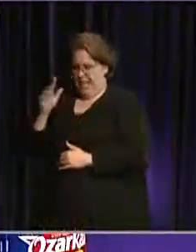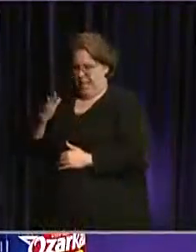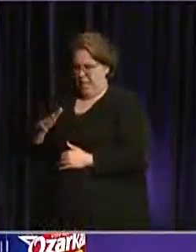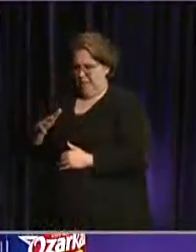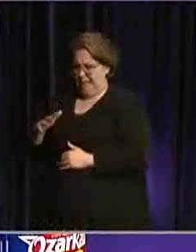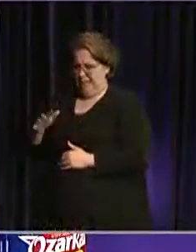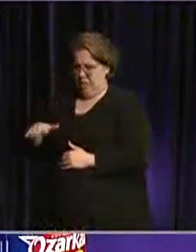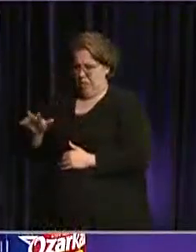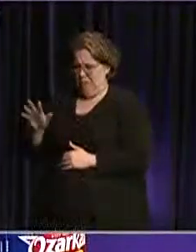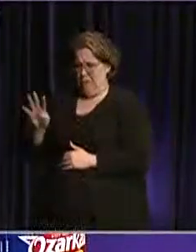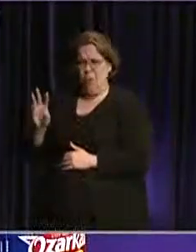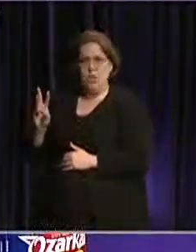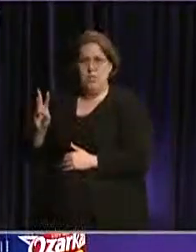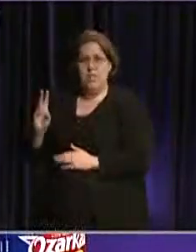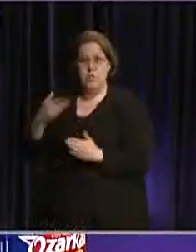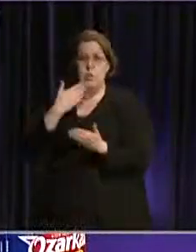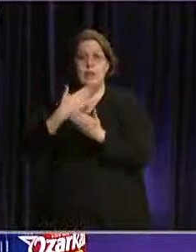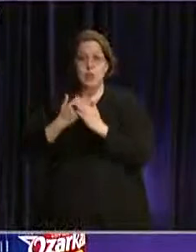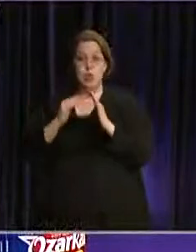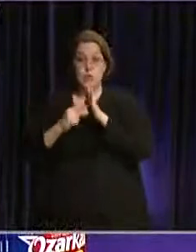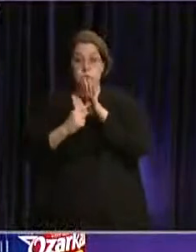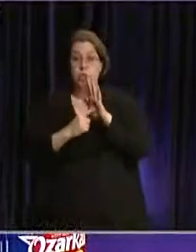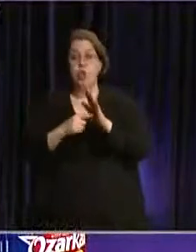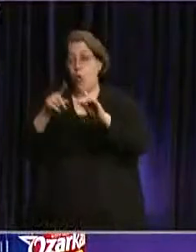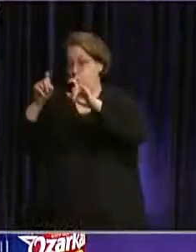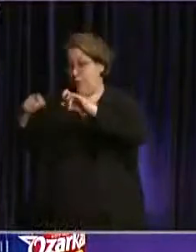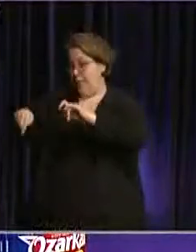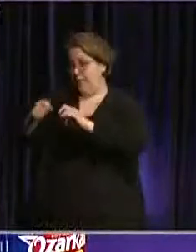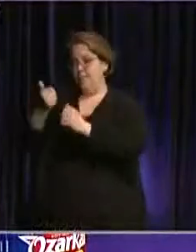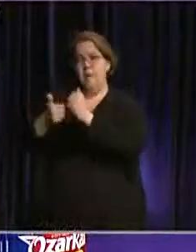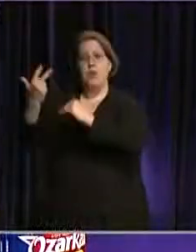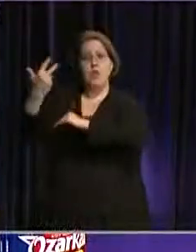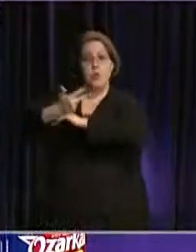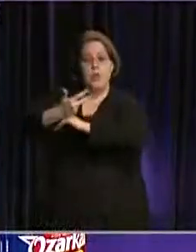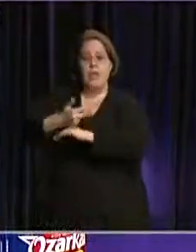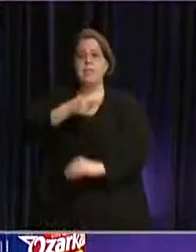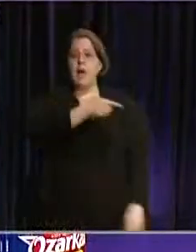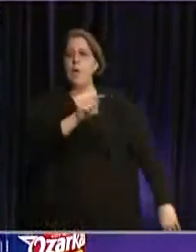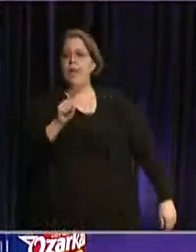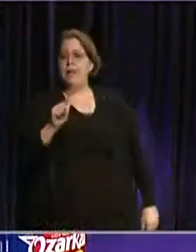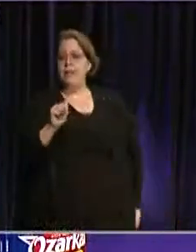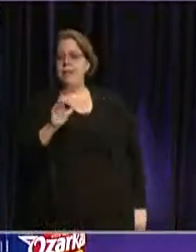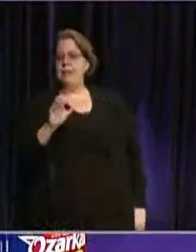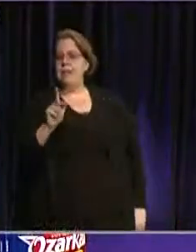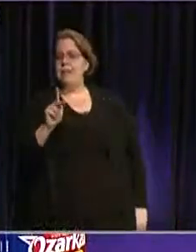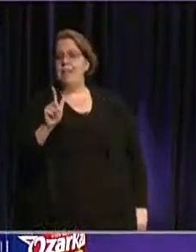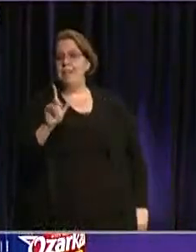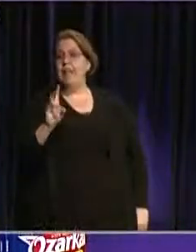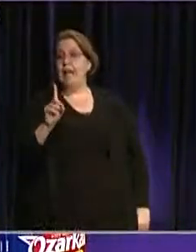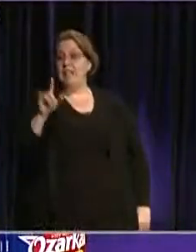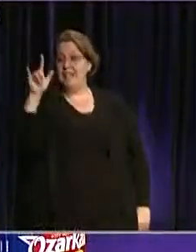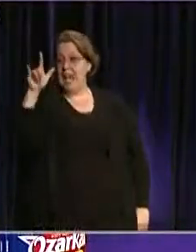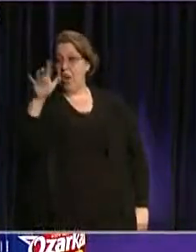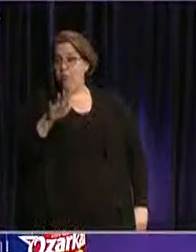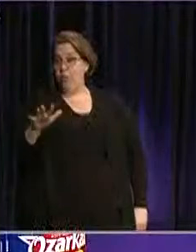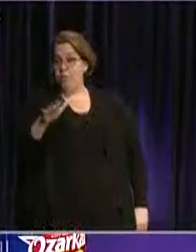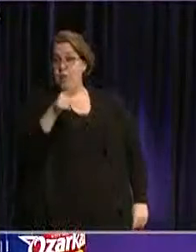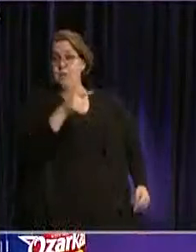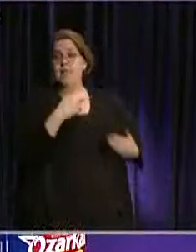one point. So that's a good sign, and we test every 3 days. Out at Lackland, they opened up a Lackland. They have